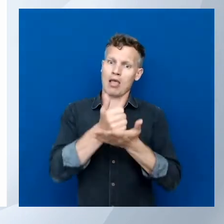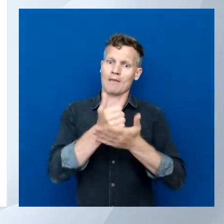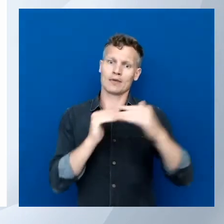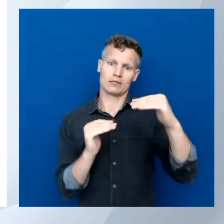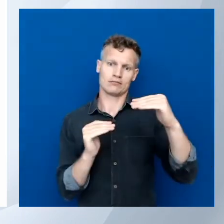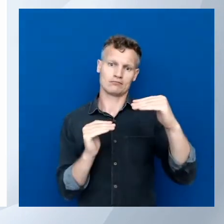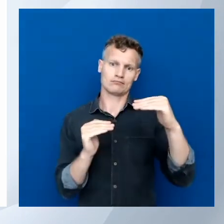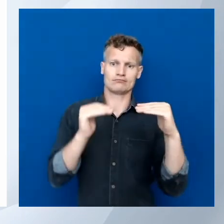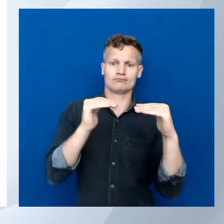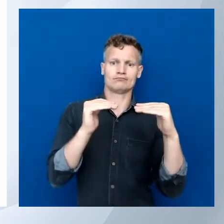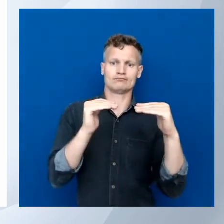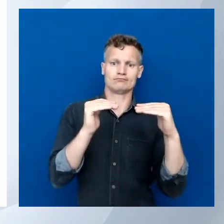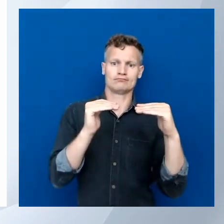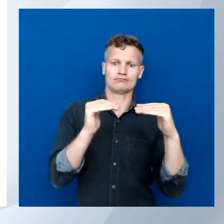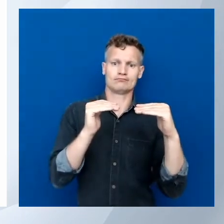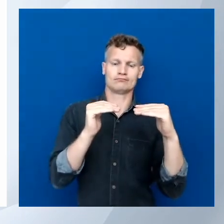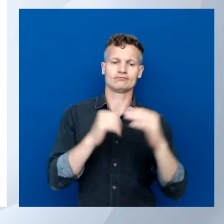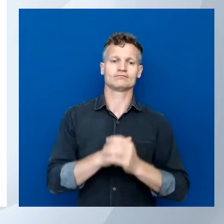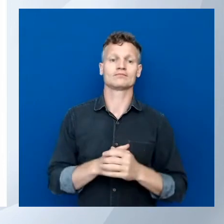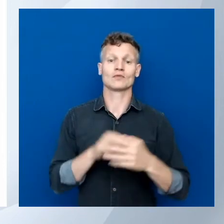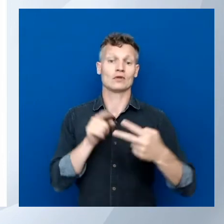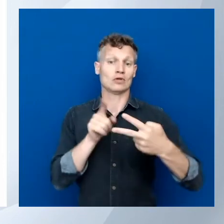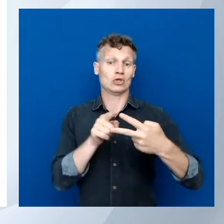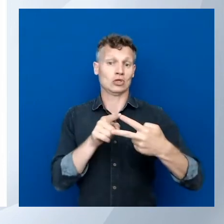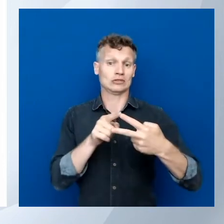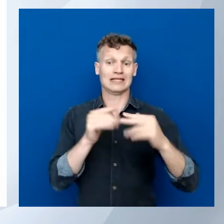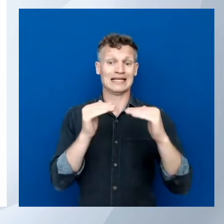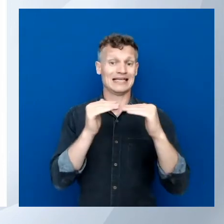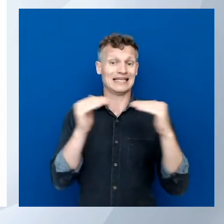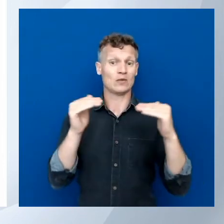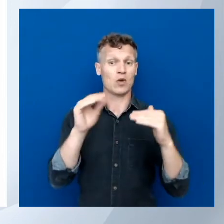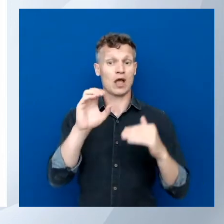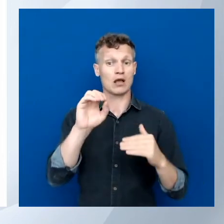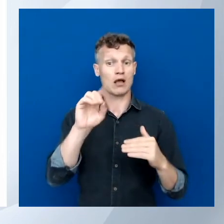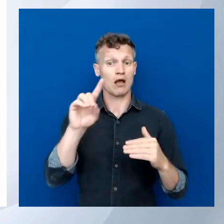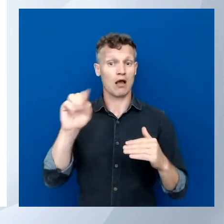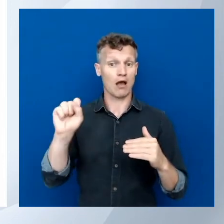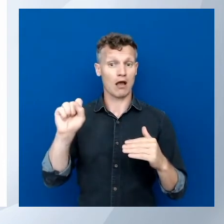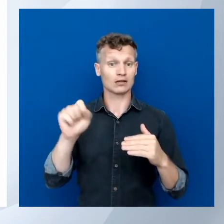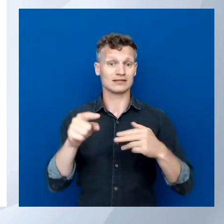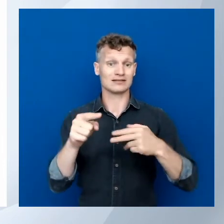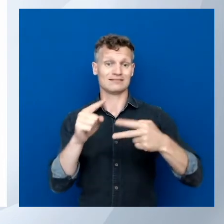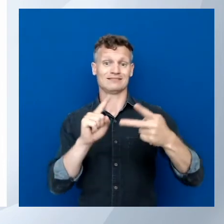one is equalized odds, and the second one is demographic parity.